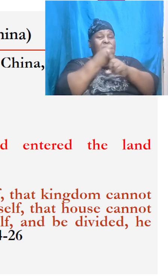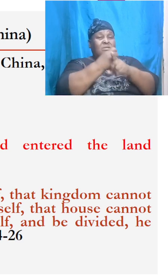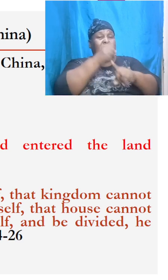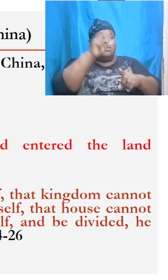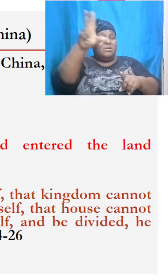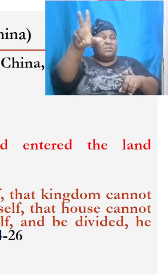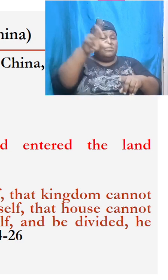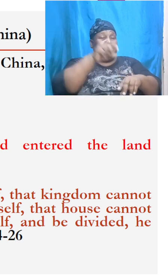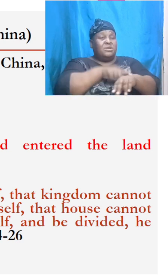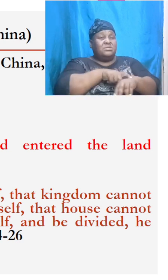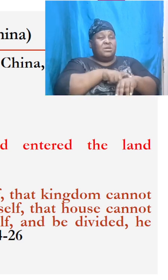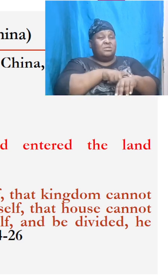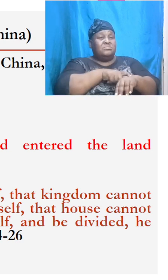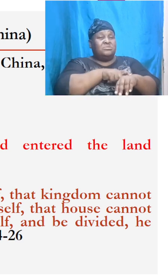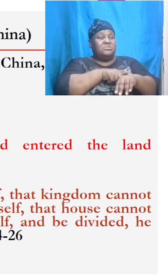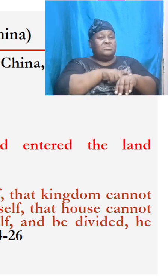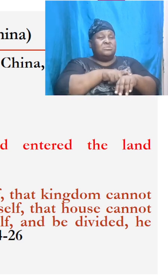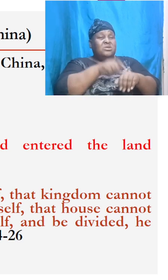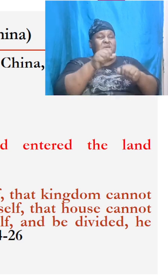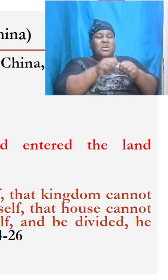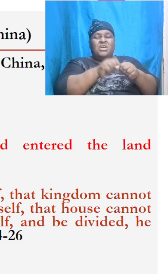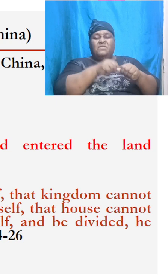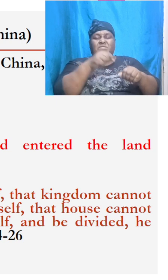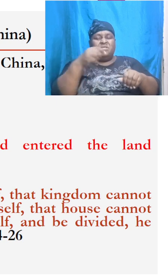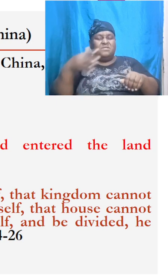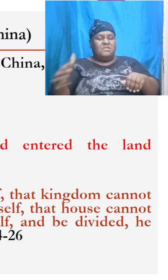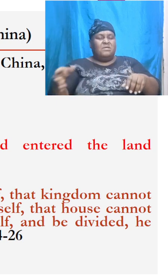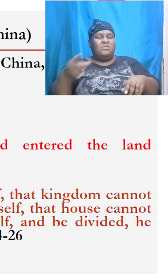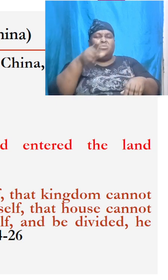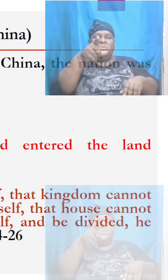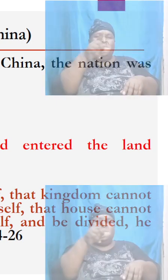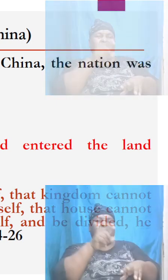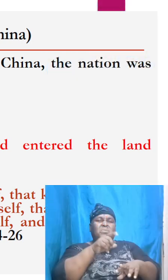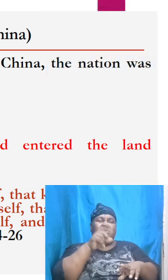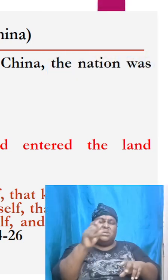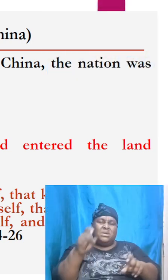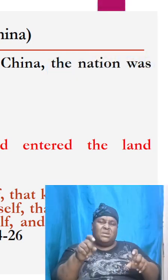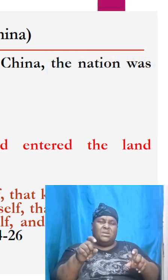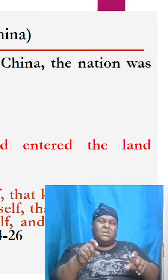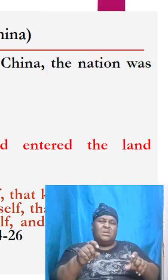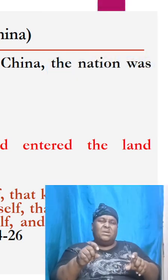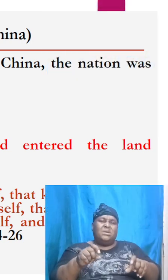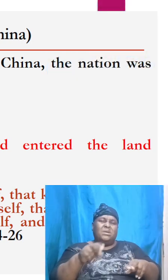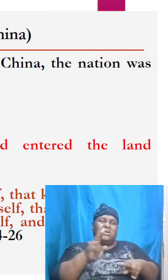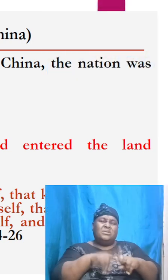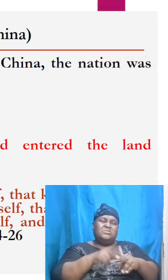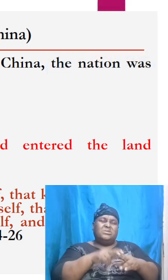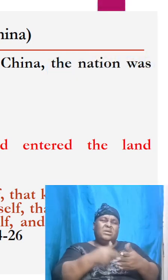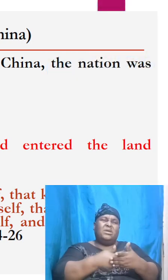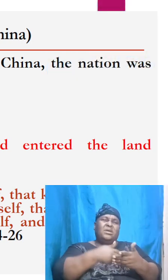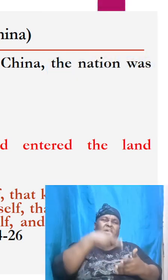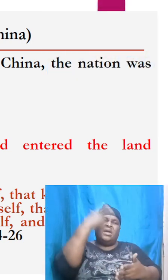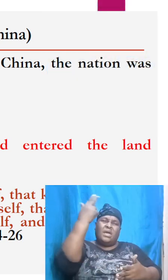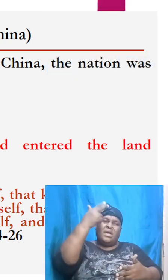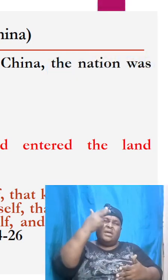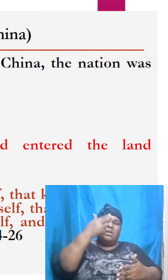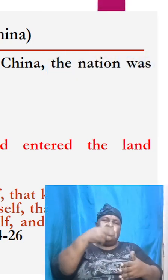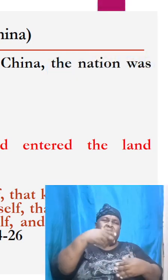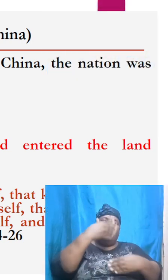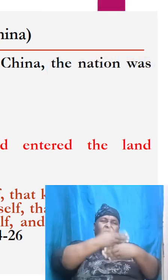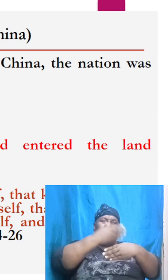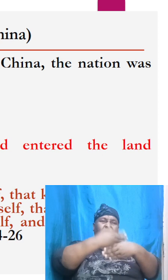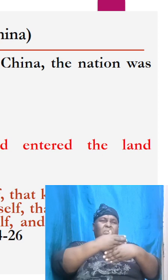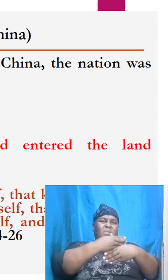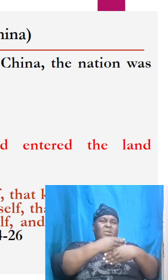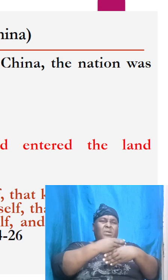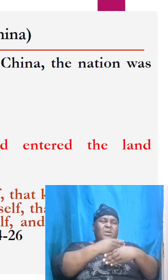Now, think about it. You have everything you need. You're seated high. You have a wall that is how much miles in